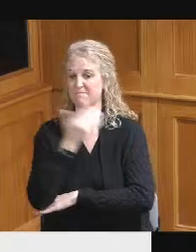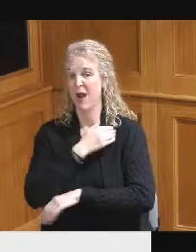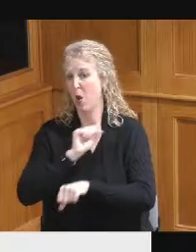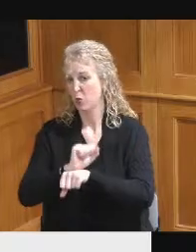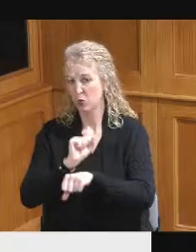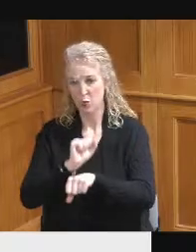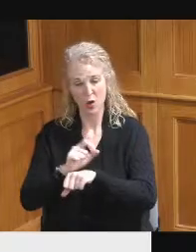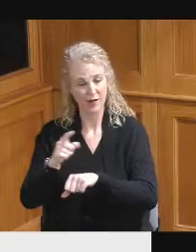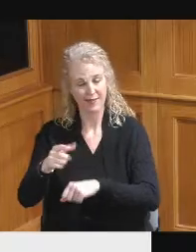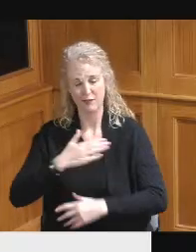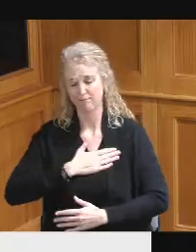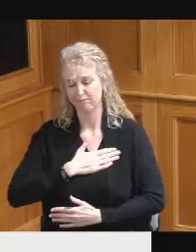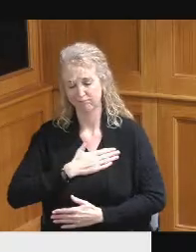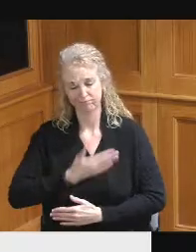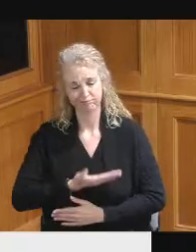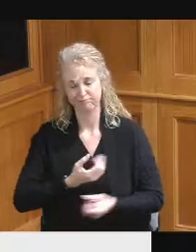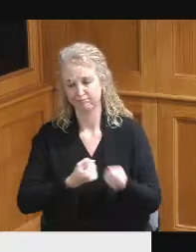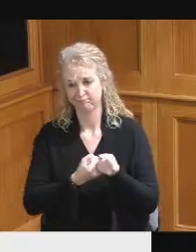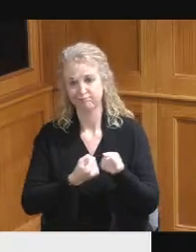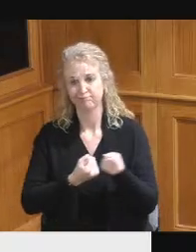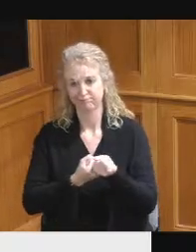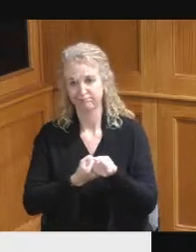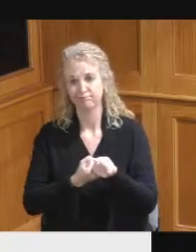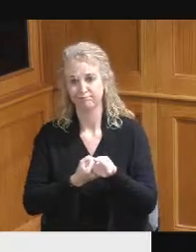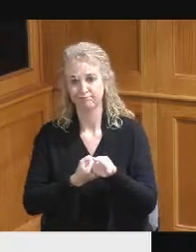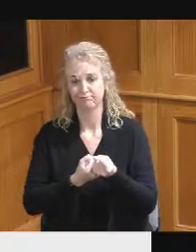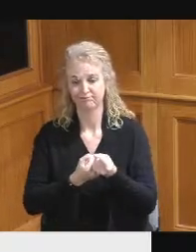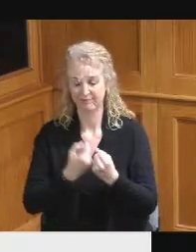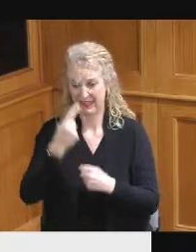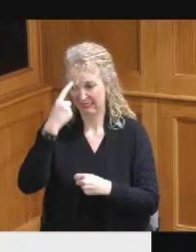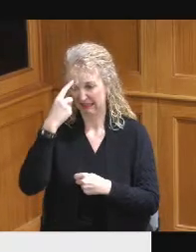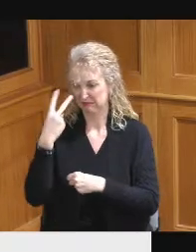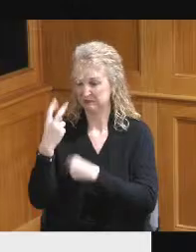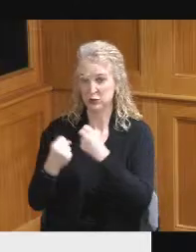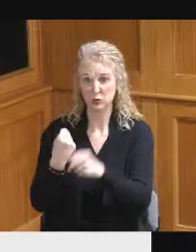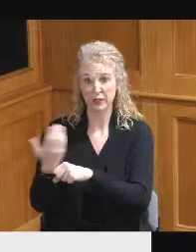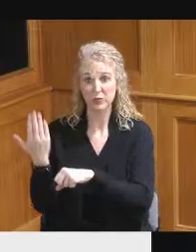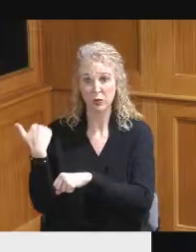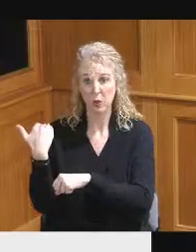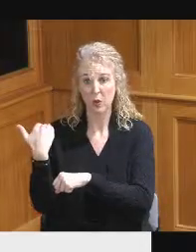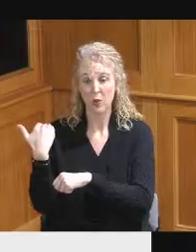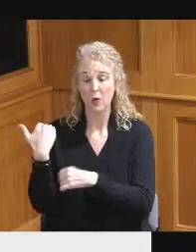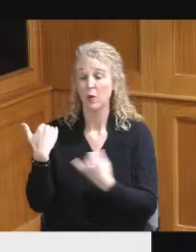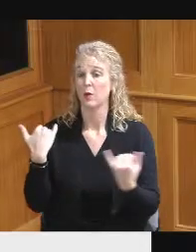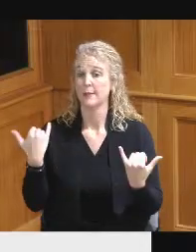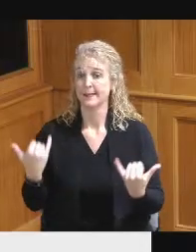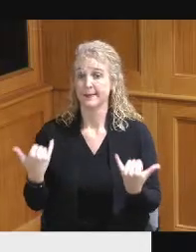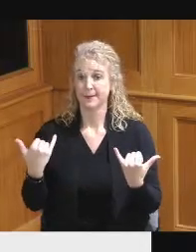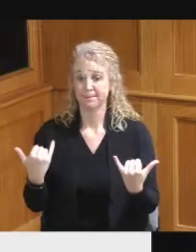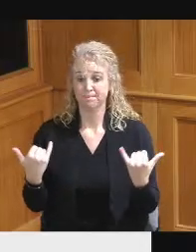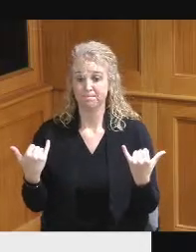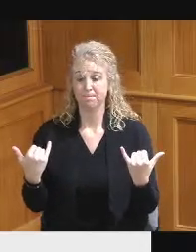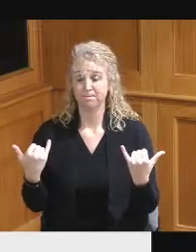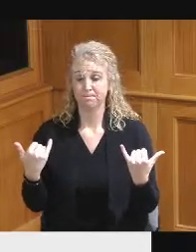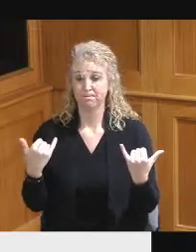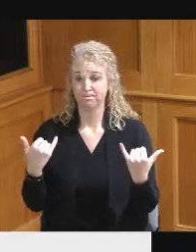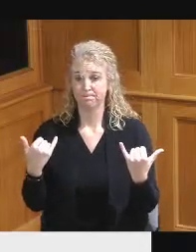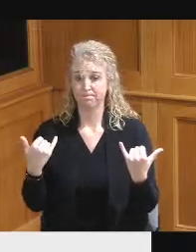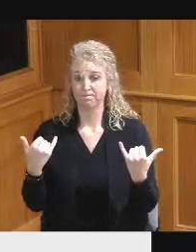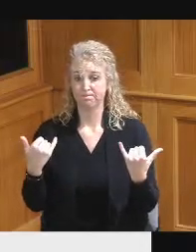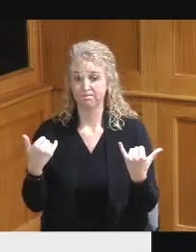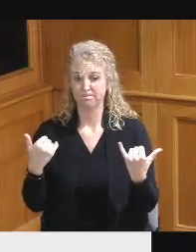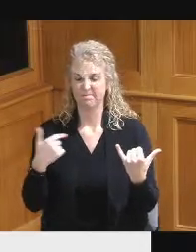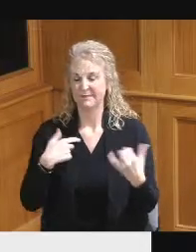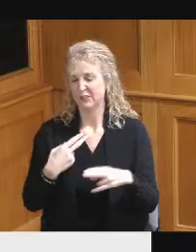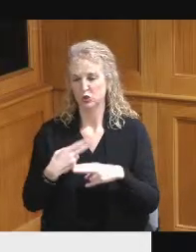very graciously funded now about 2 years ago. What I'd like to do today in this